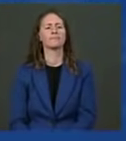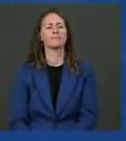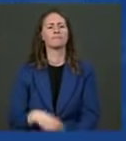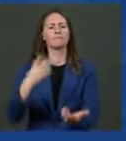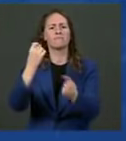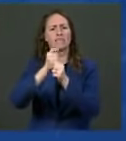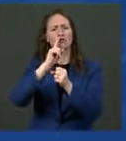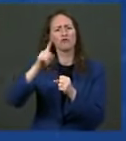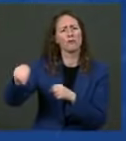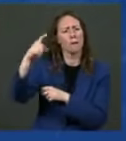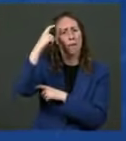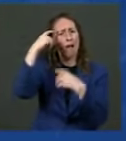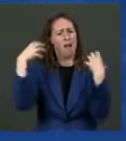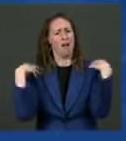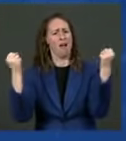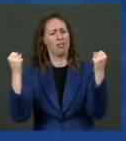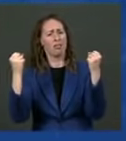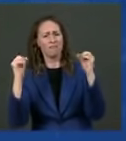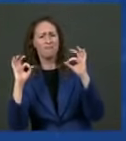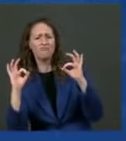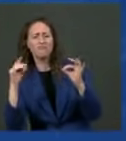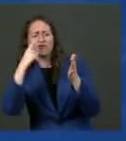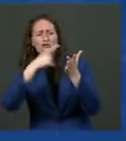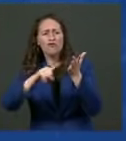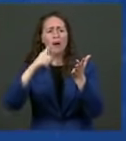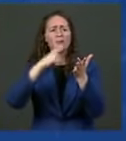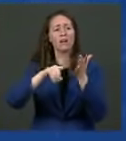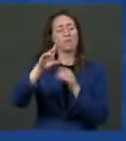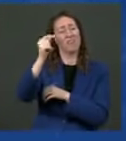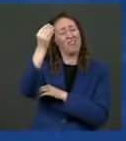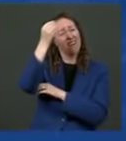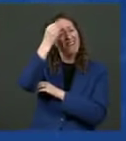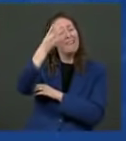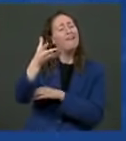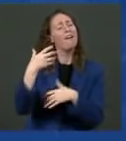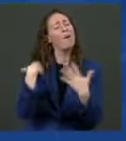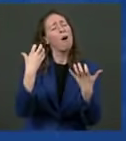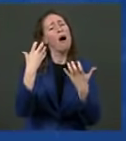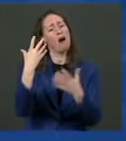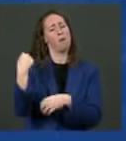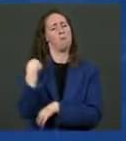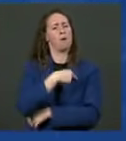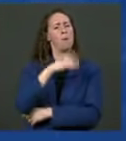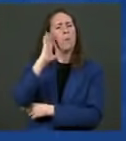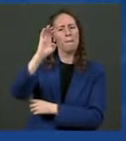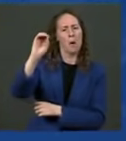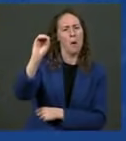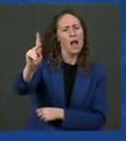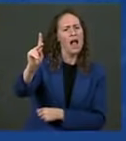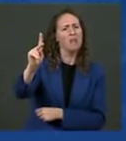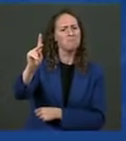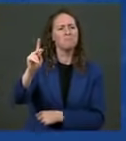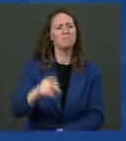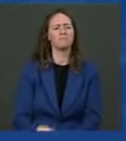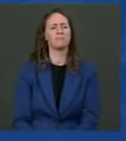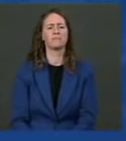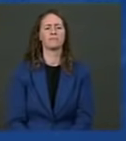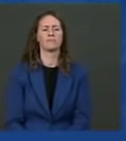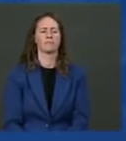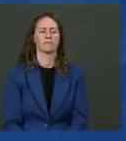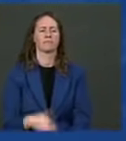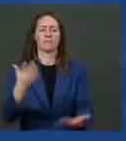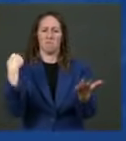know that we're going to be okay. We're going to be okay. We know what it takes to keep our children safe and our schools